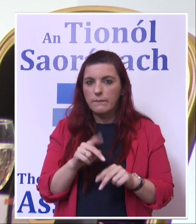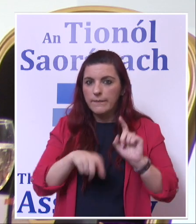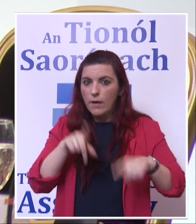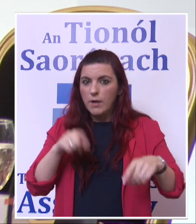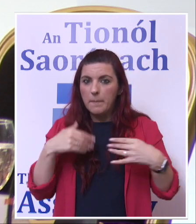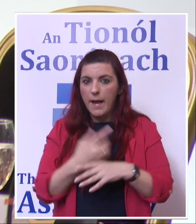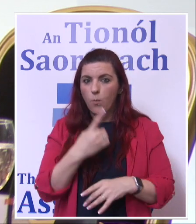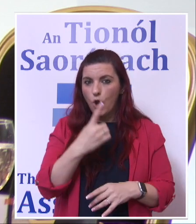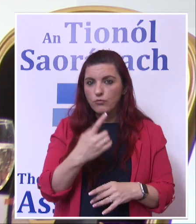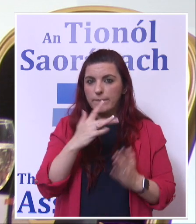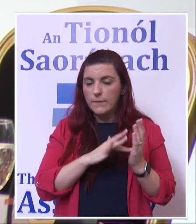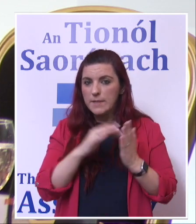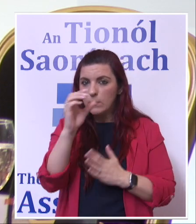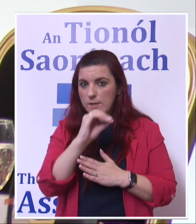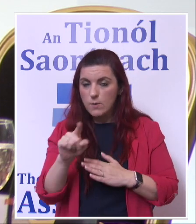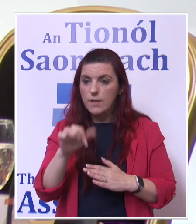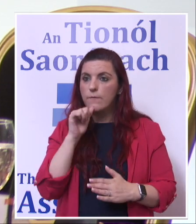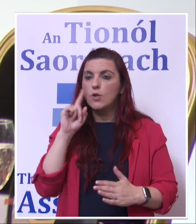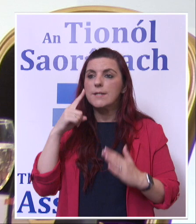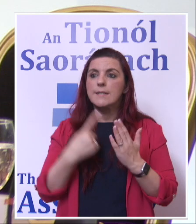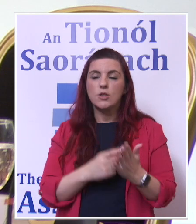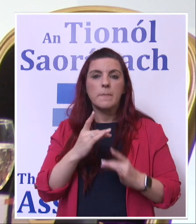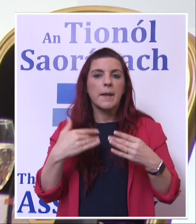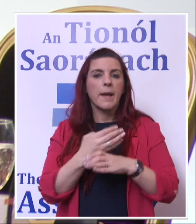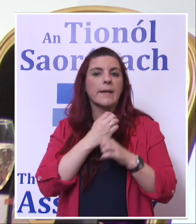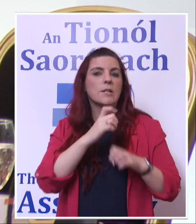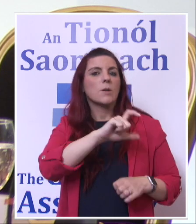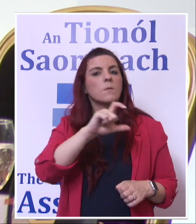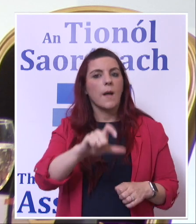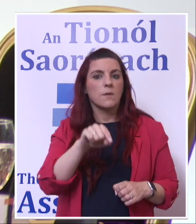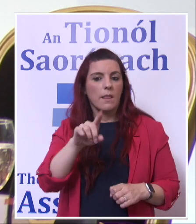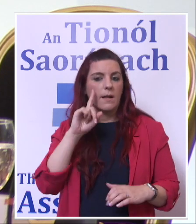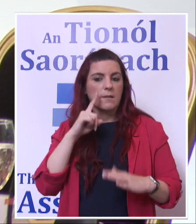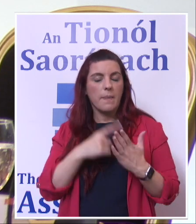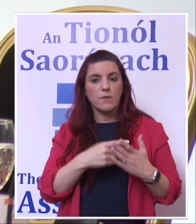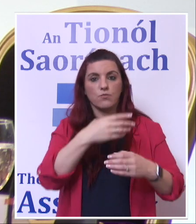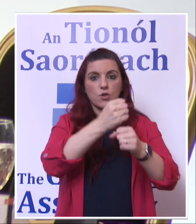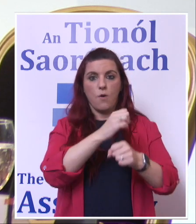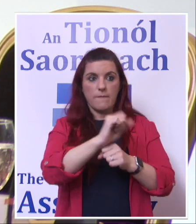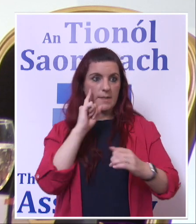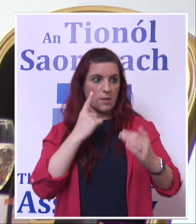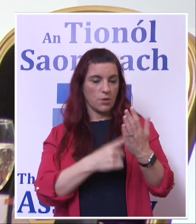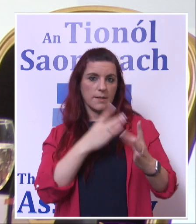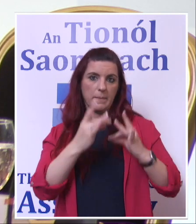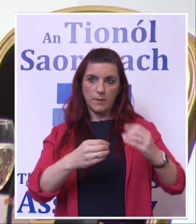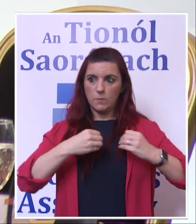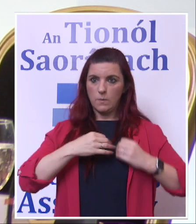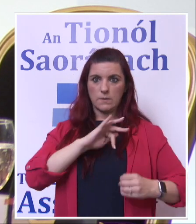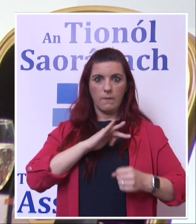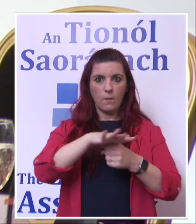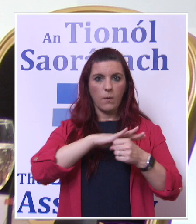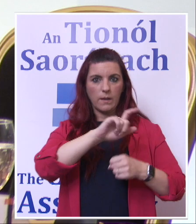that's the first decision that has to be made by each council, and that's reserved, that decision, to be made by